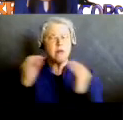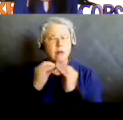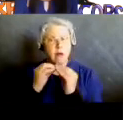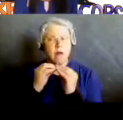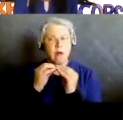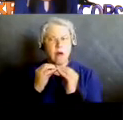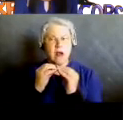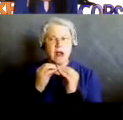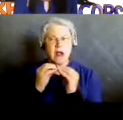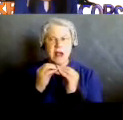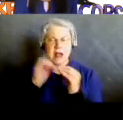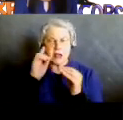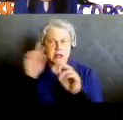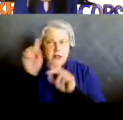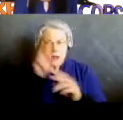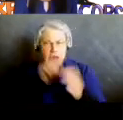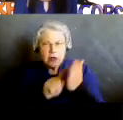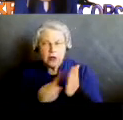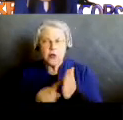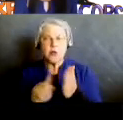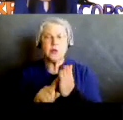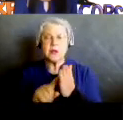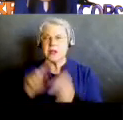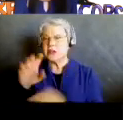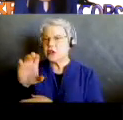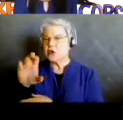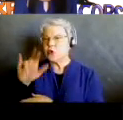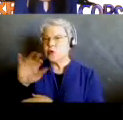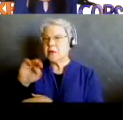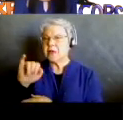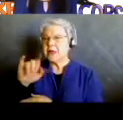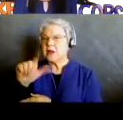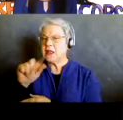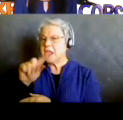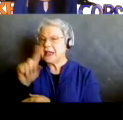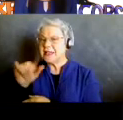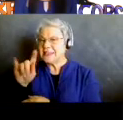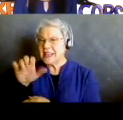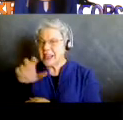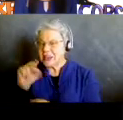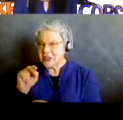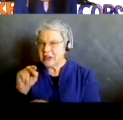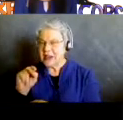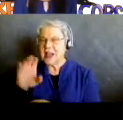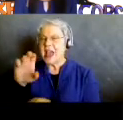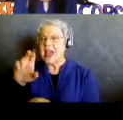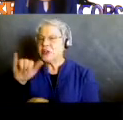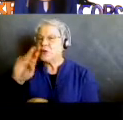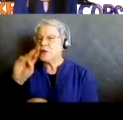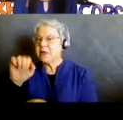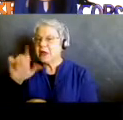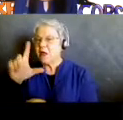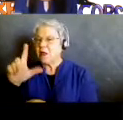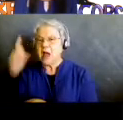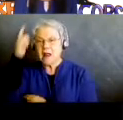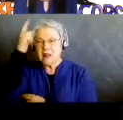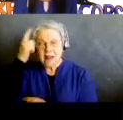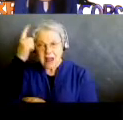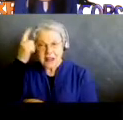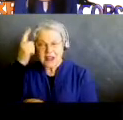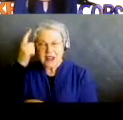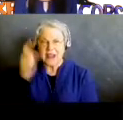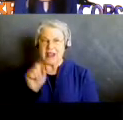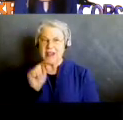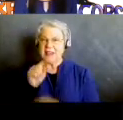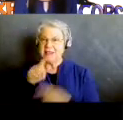tracks the increasing intensity of criminalization and carceral logics on which neoliberalism depends. So as I discuss in the